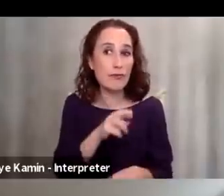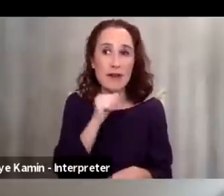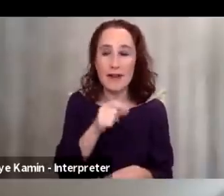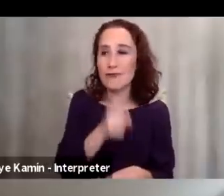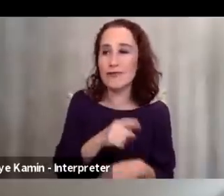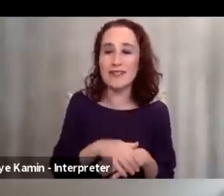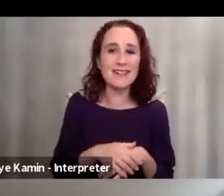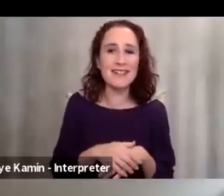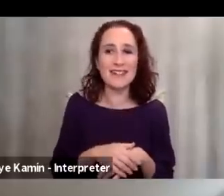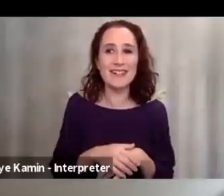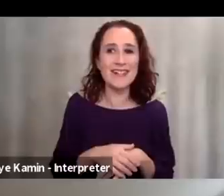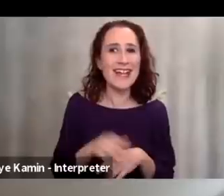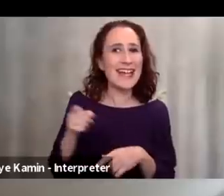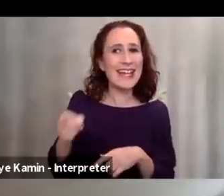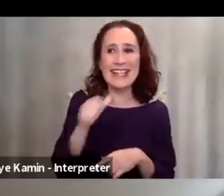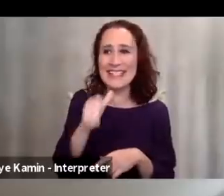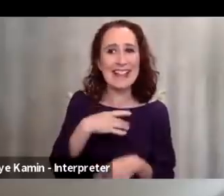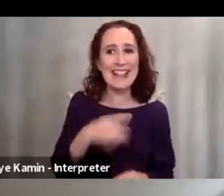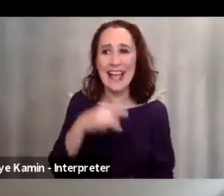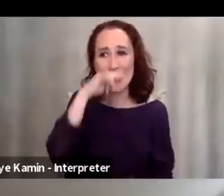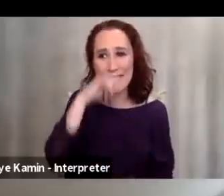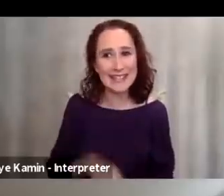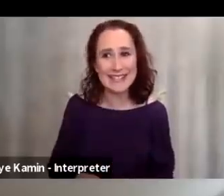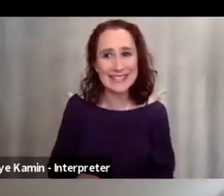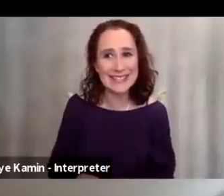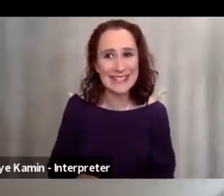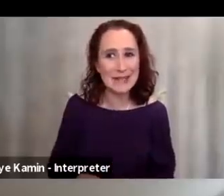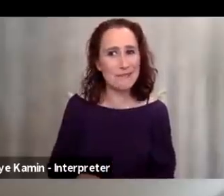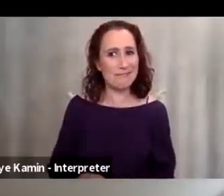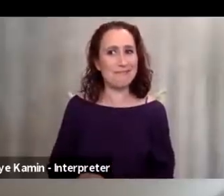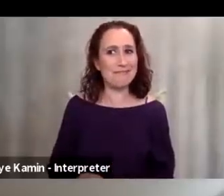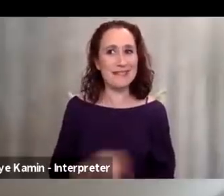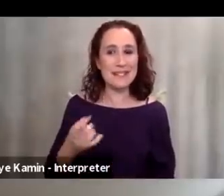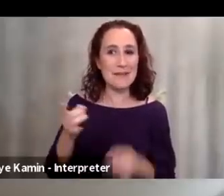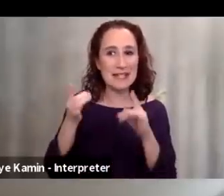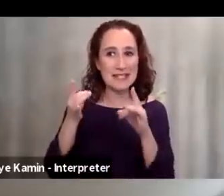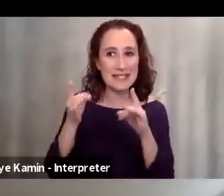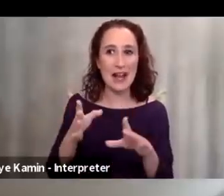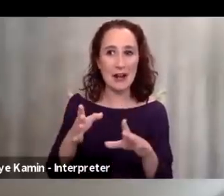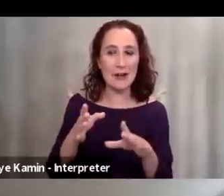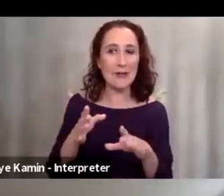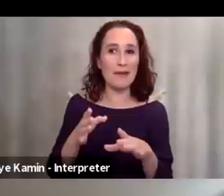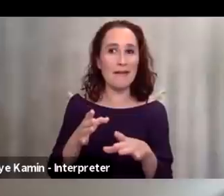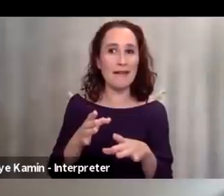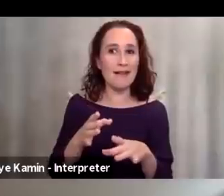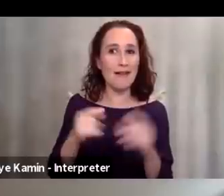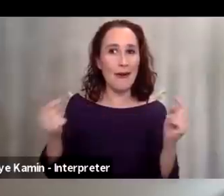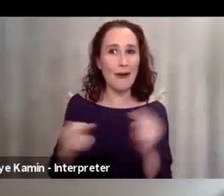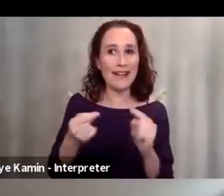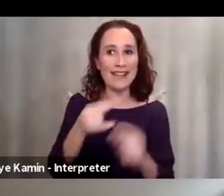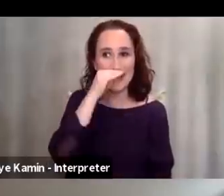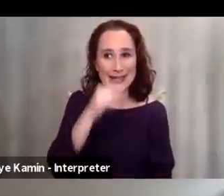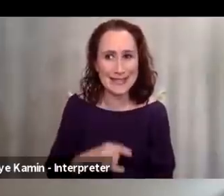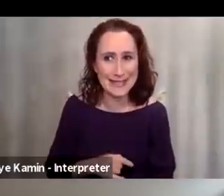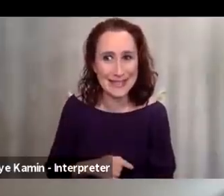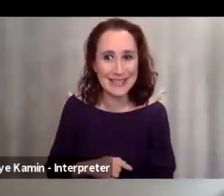get the sense that he really liked kids. Like there was always something terrible happening to the children in these stories. And many of these